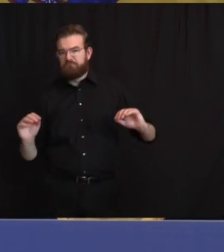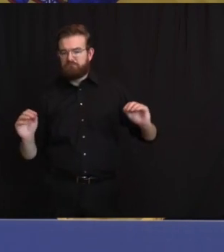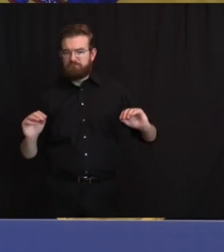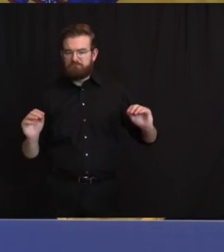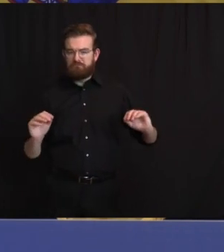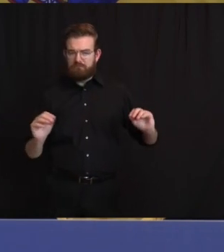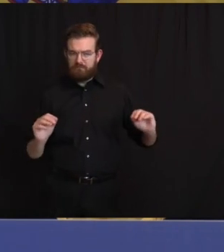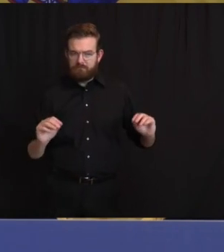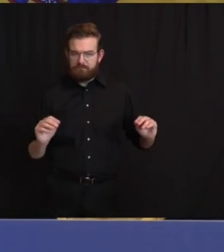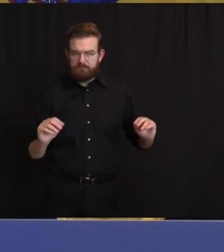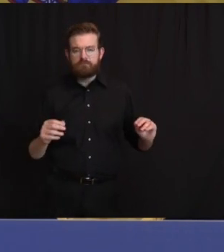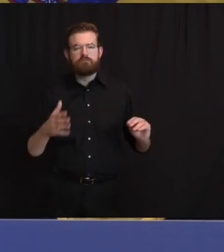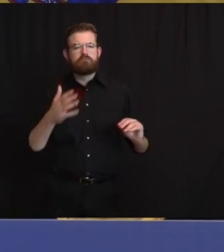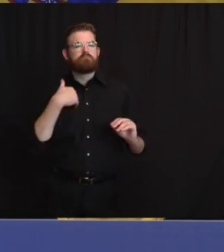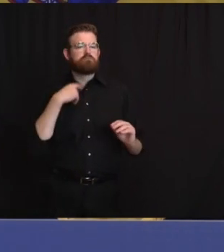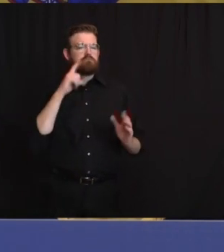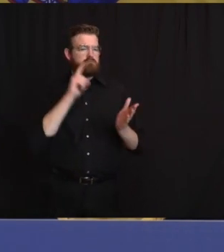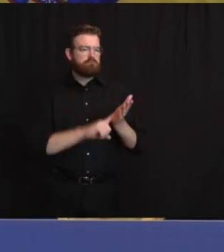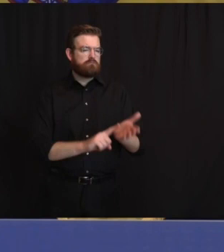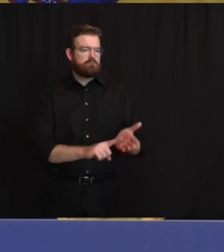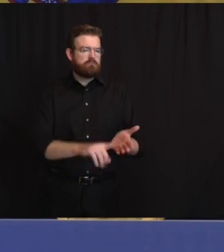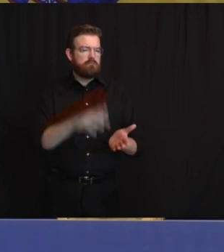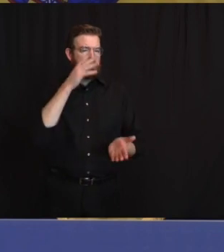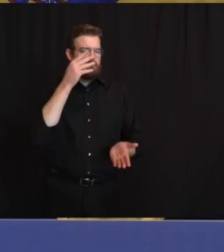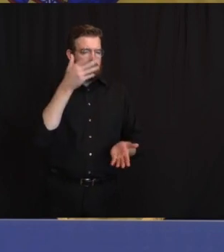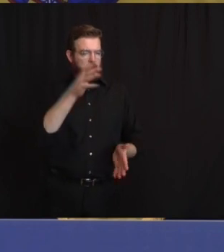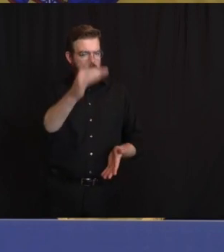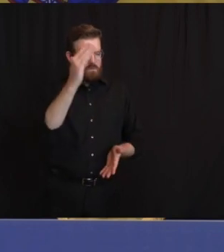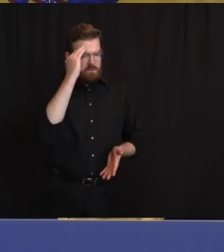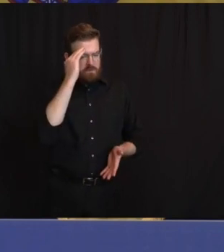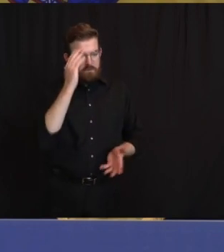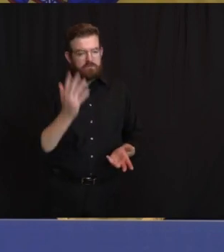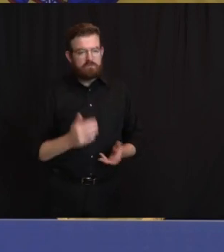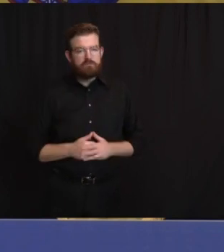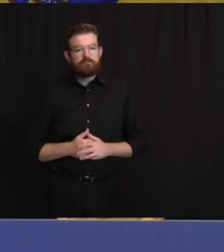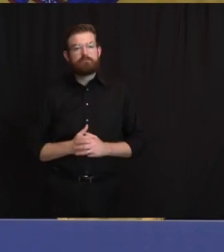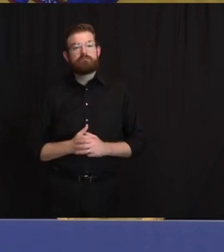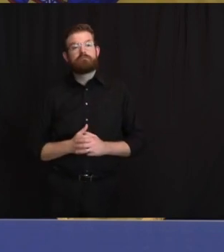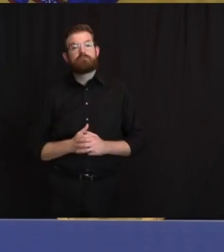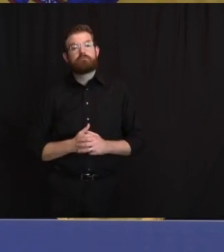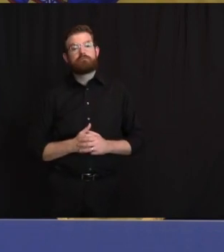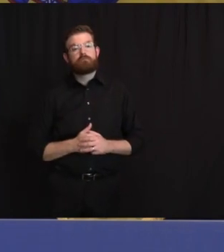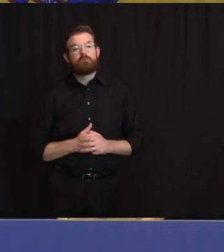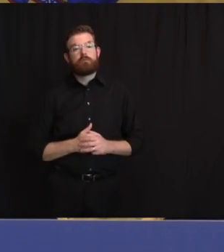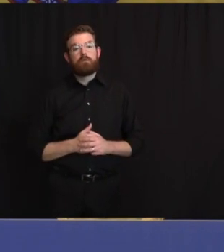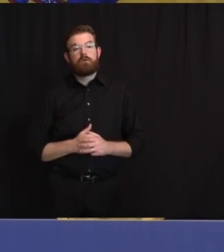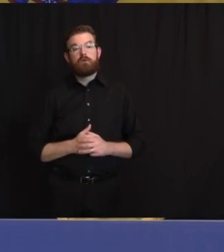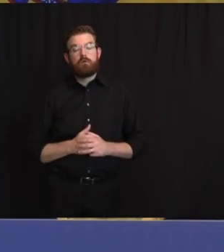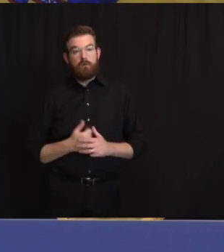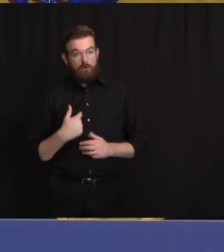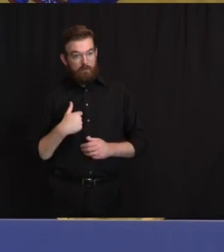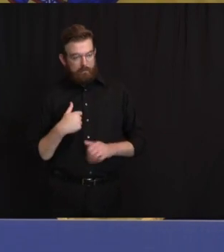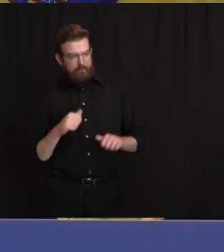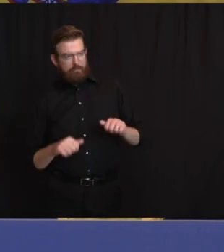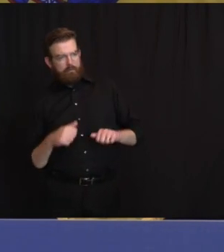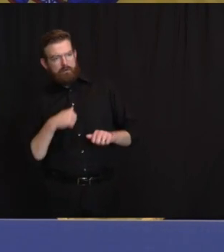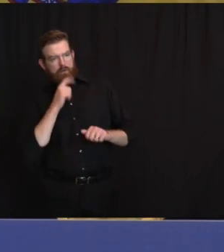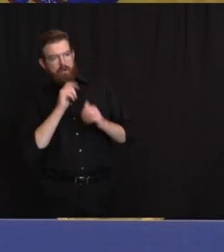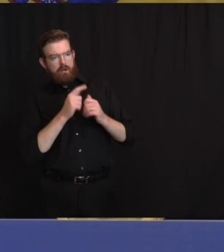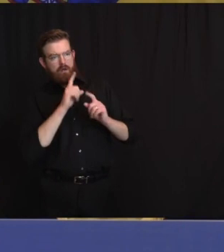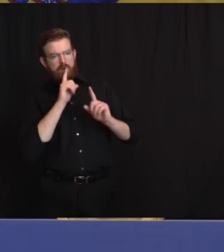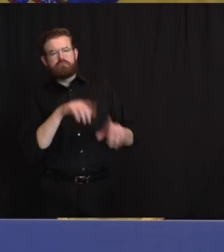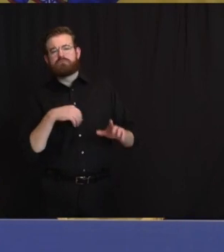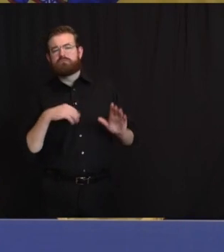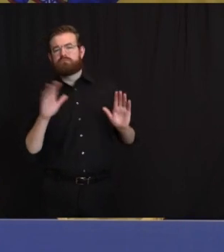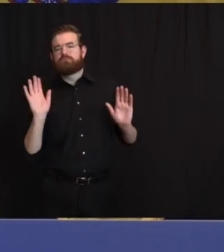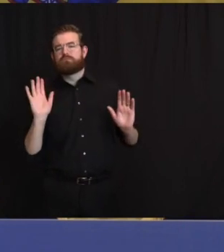let me noodle on that and we'll come back to you. Again, when in doubt, we lean on the side of transparency. But again, I've got no